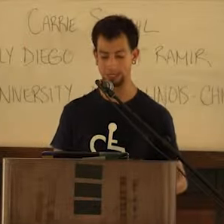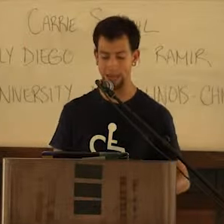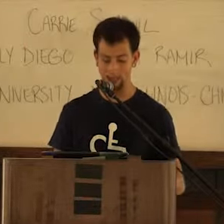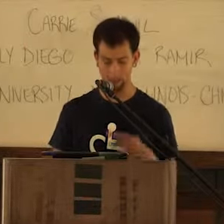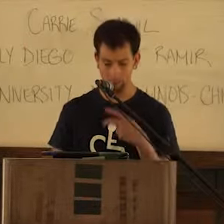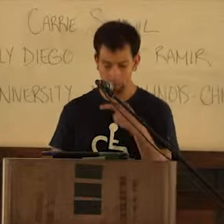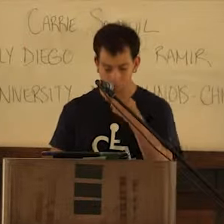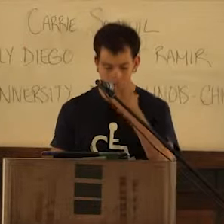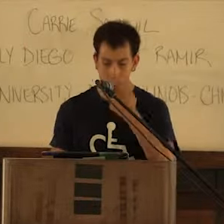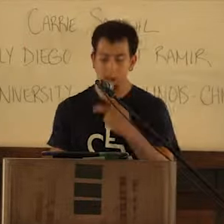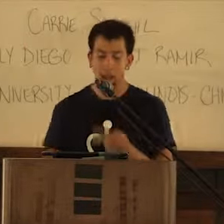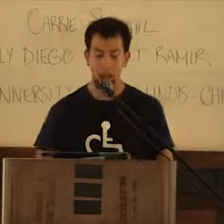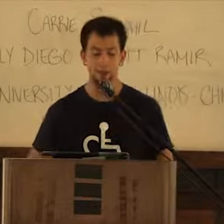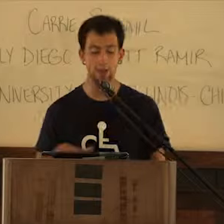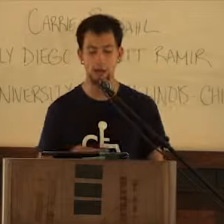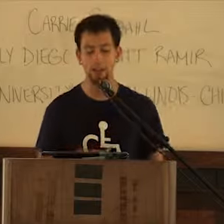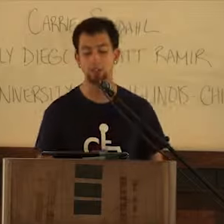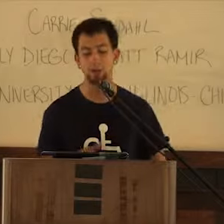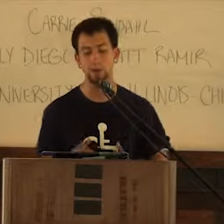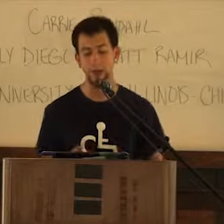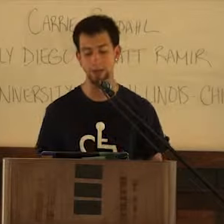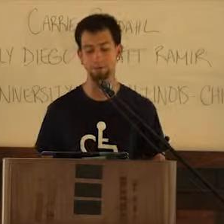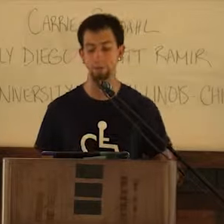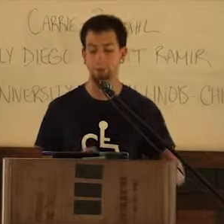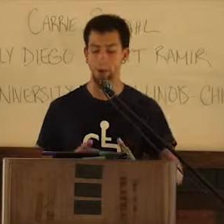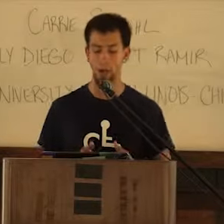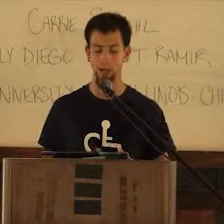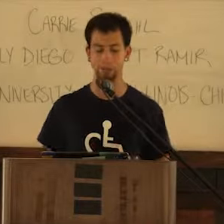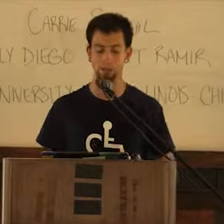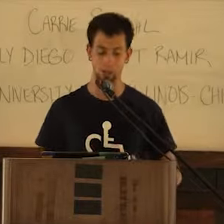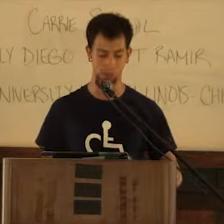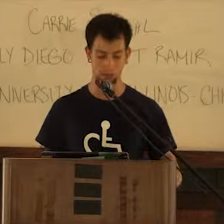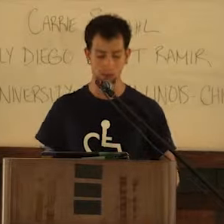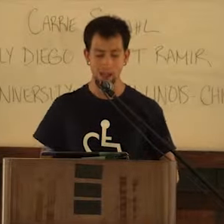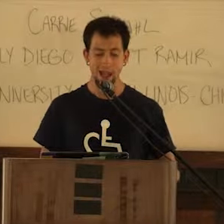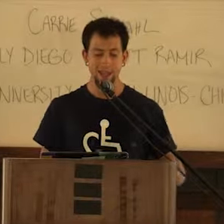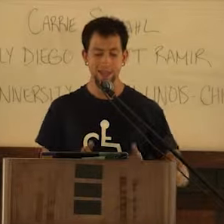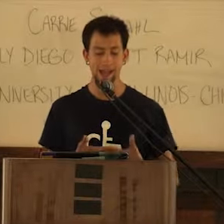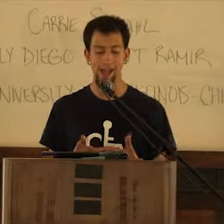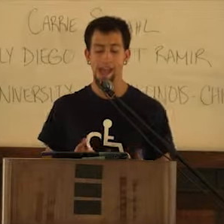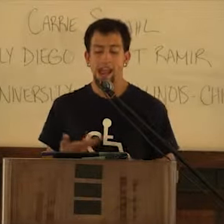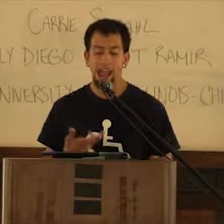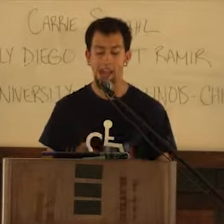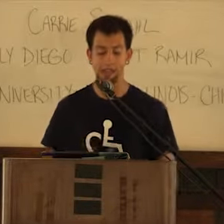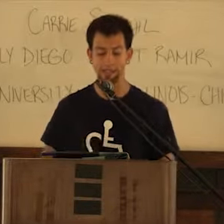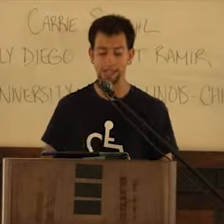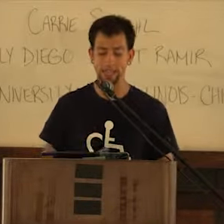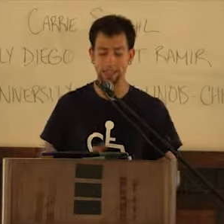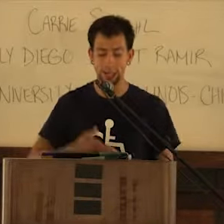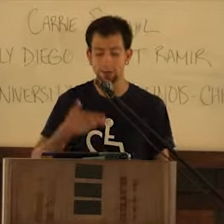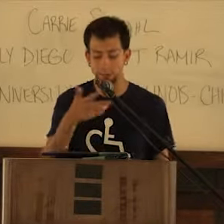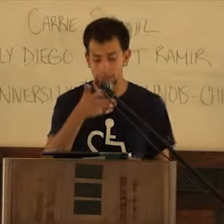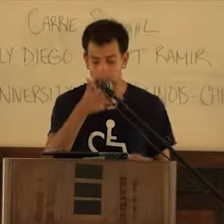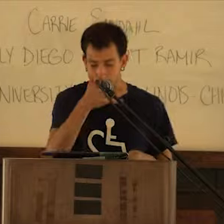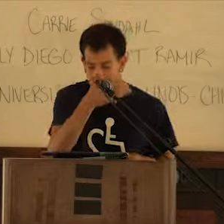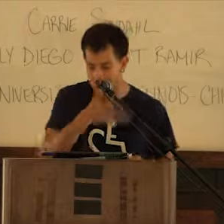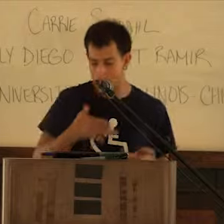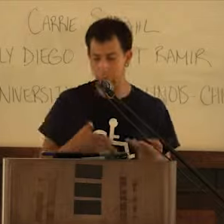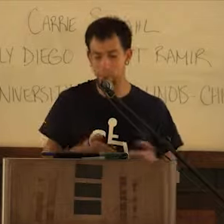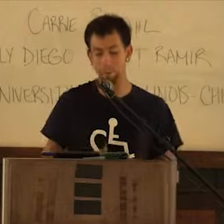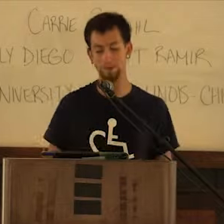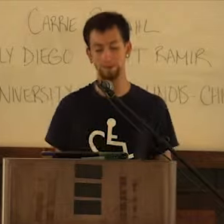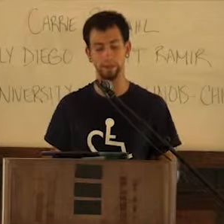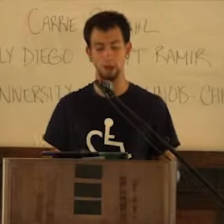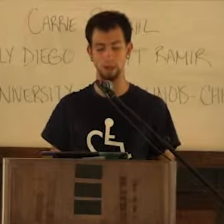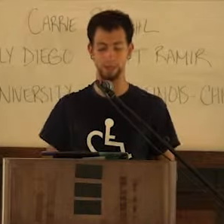would understand. I try not to imagine what my parents went through, that chaos that ensued when they